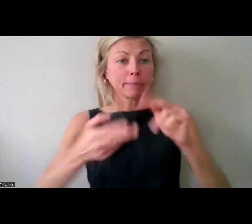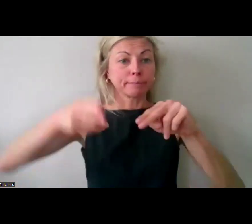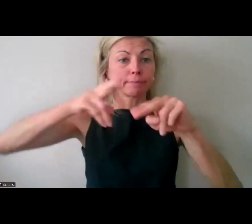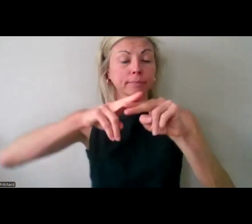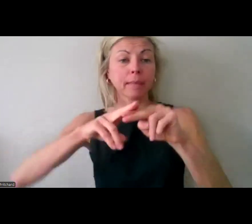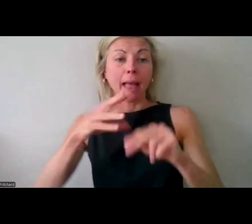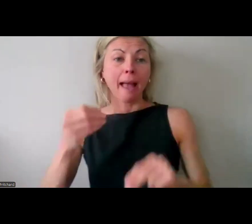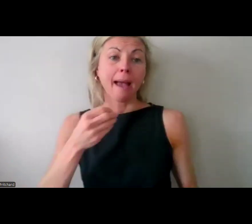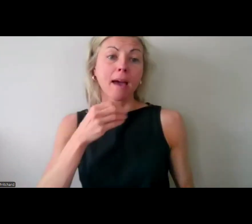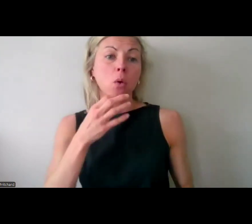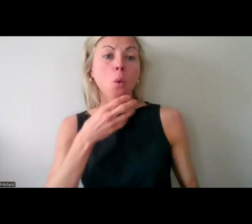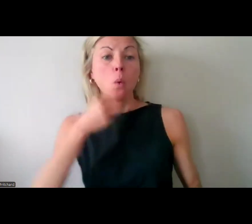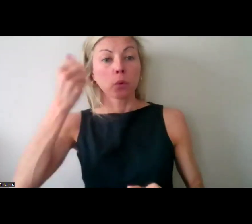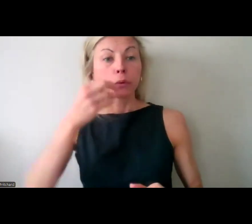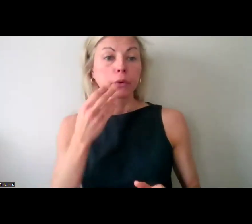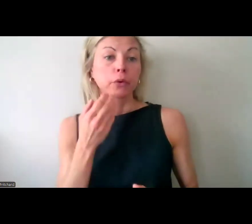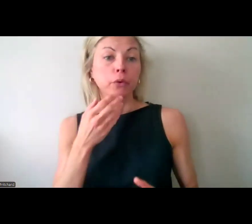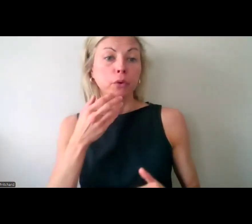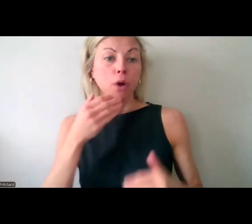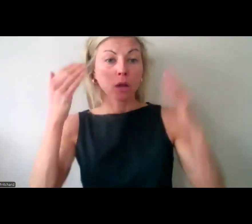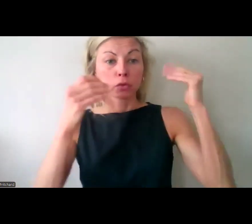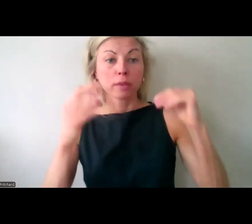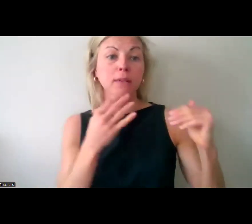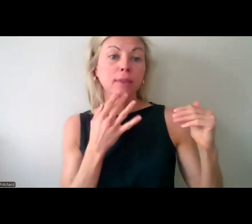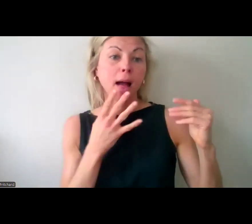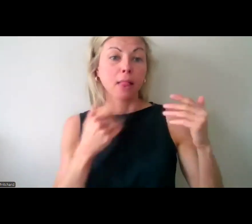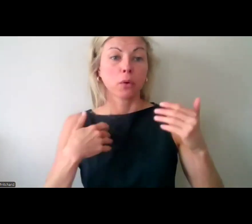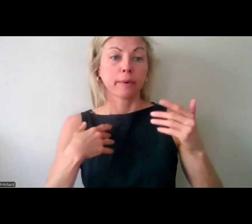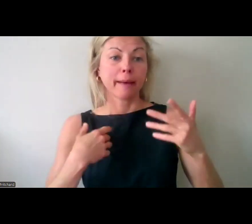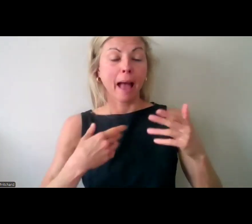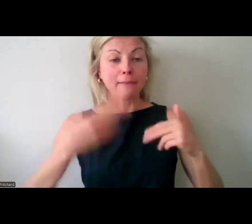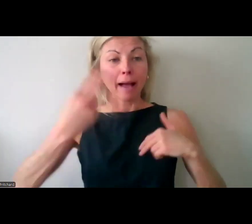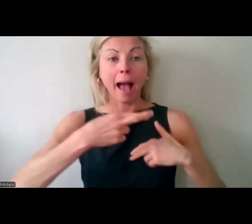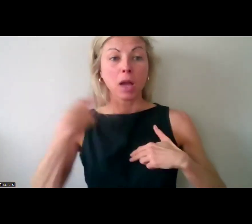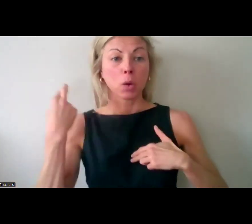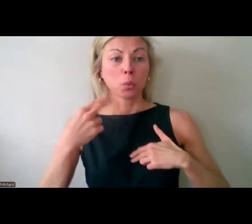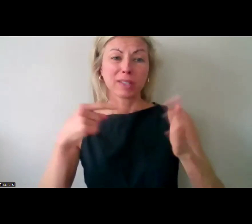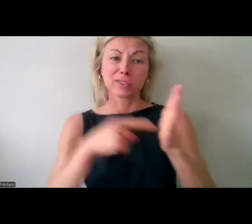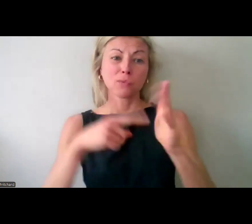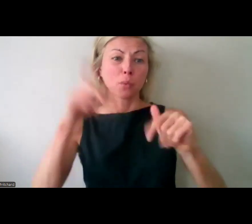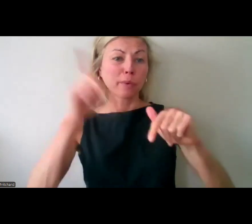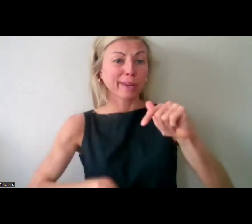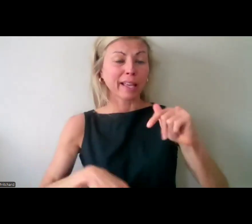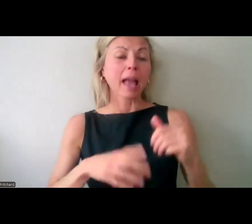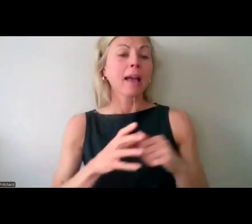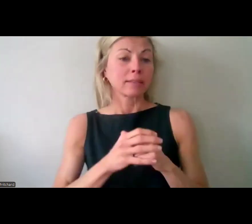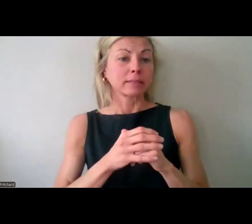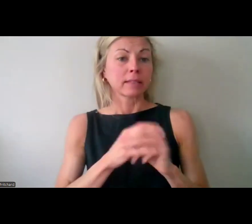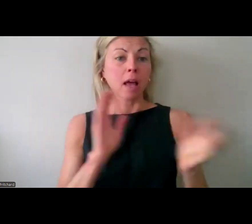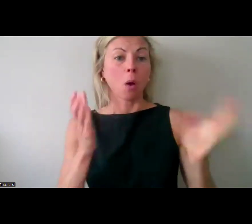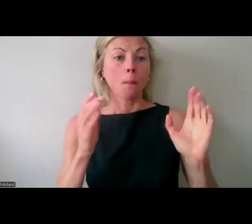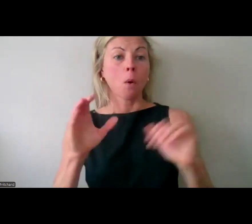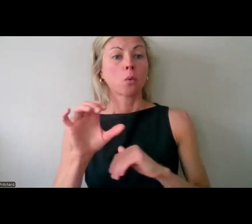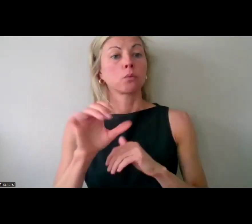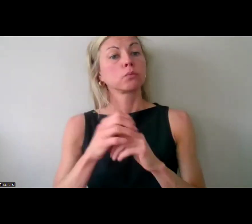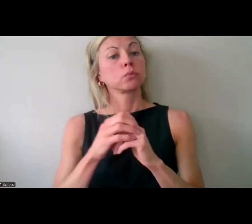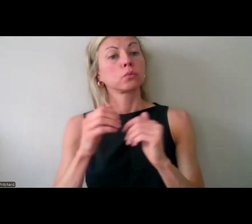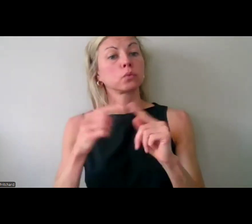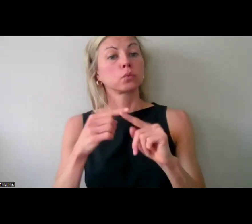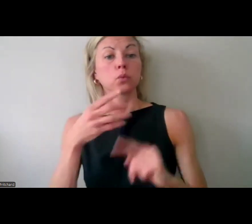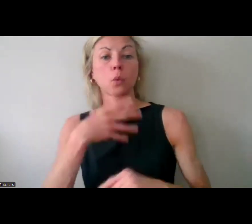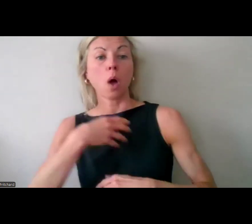to be at the highest risk of rent unaffordability and homelessness as compared to white counterparts. So while